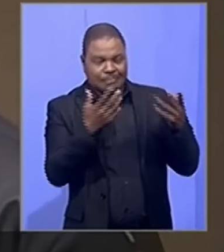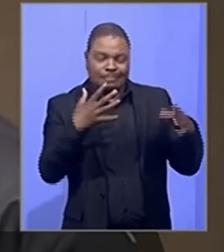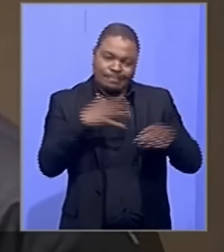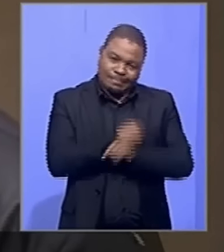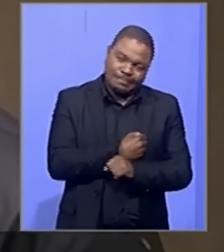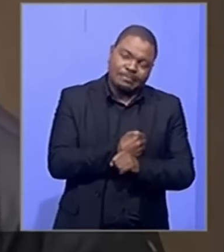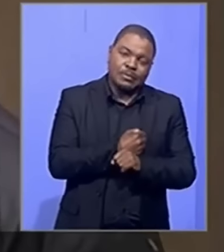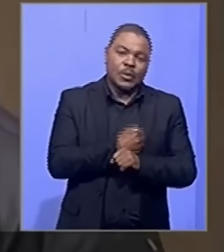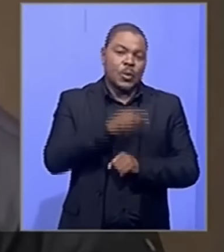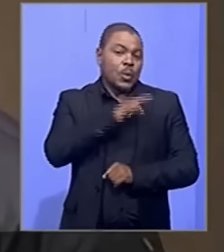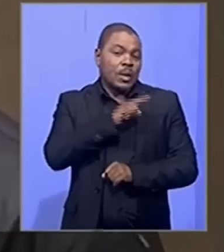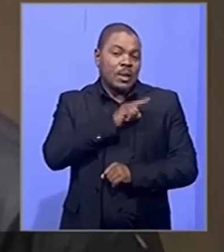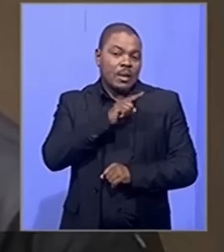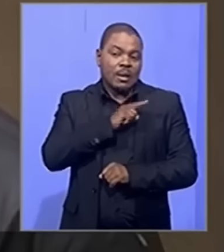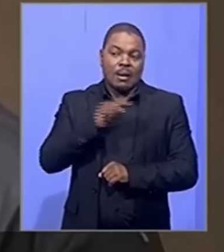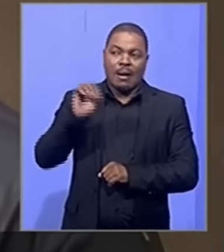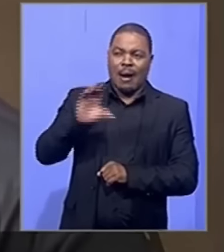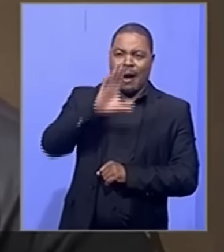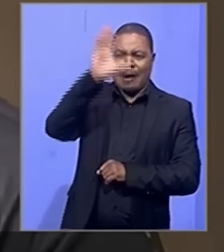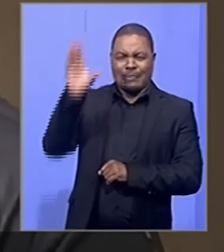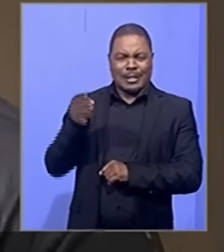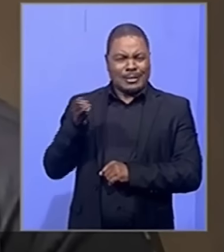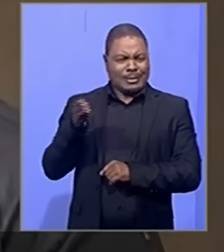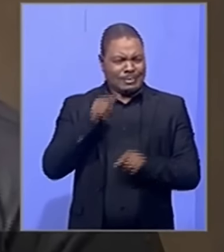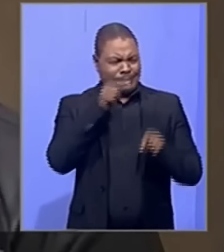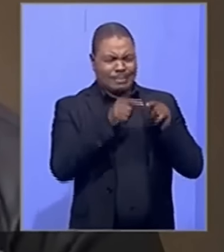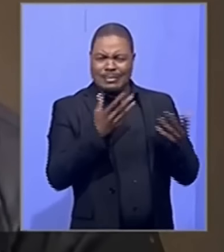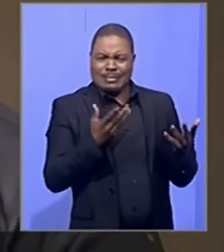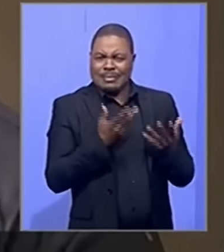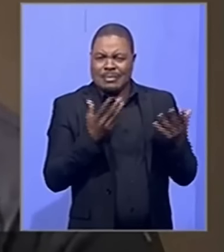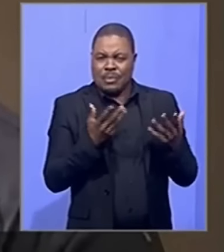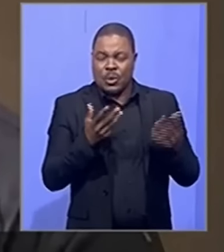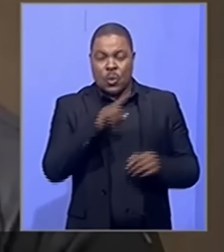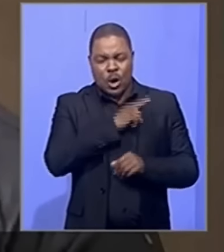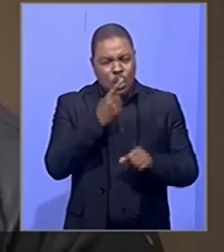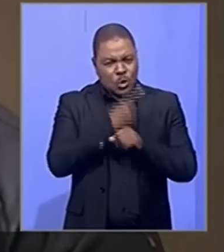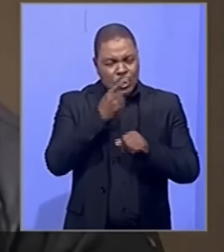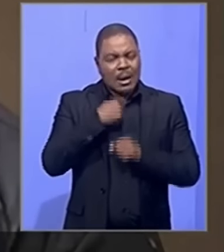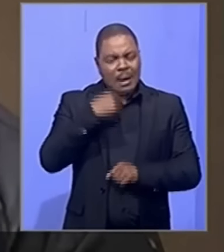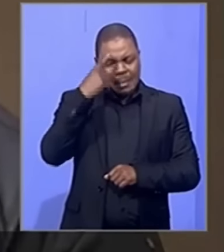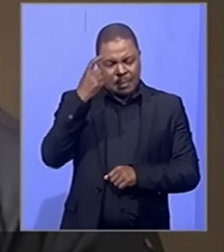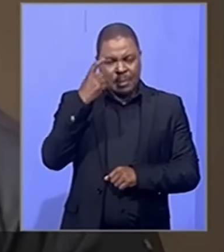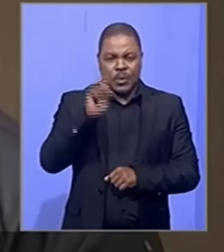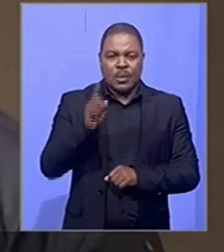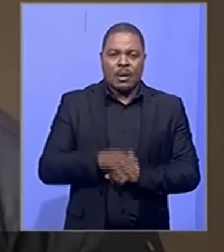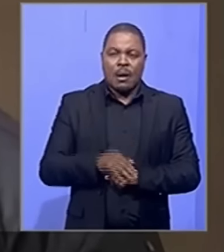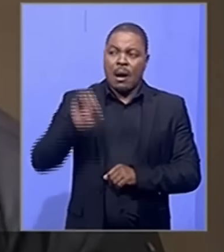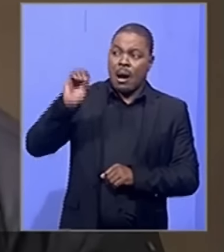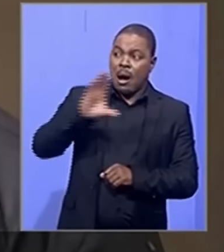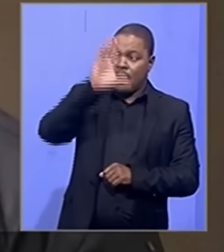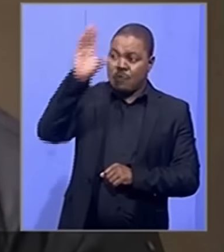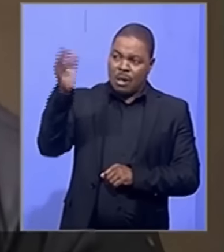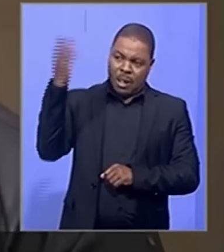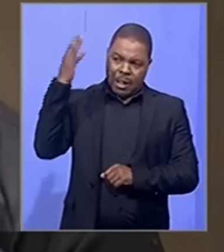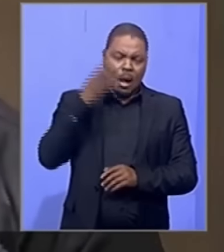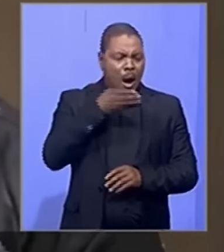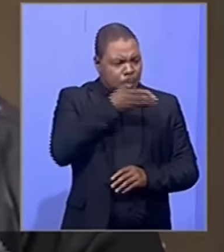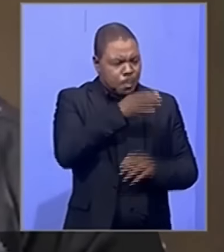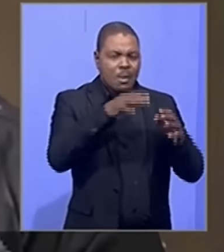unfortunate coming from the continent. Because I always talk about the role that Africa has played in creating this court.